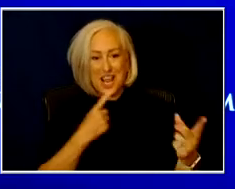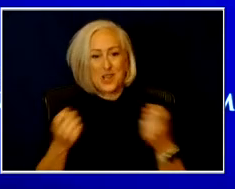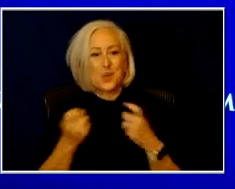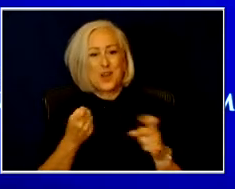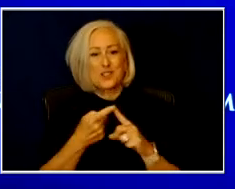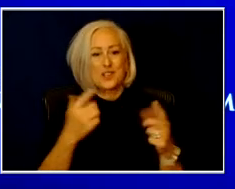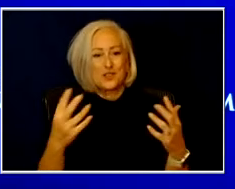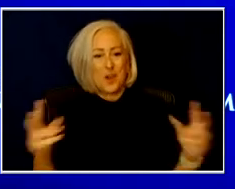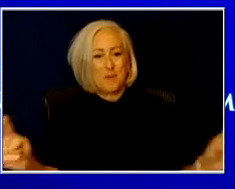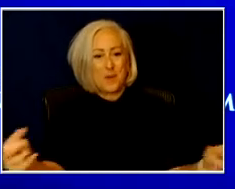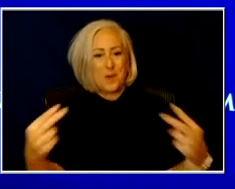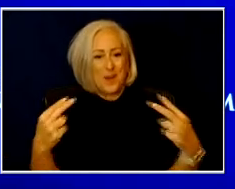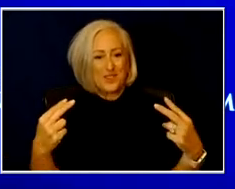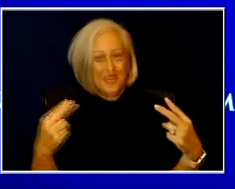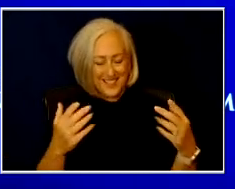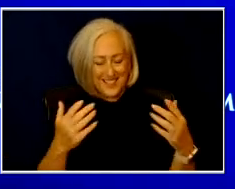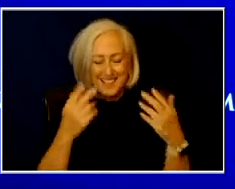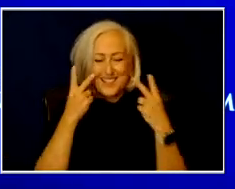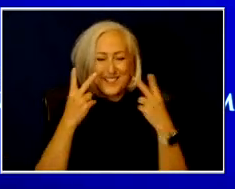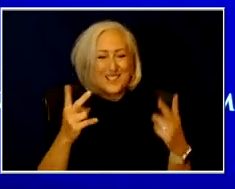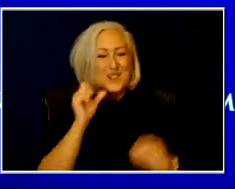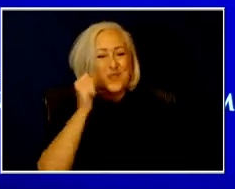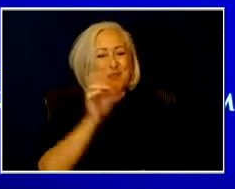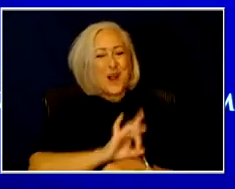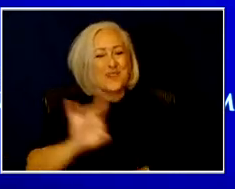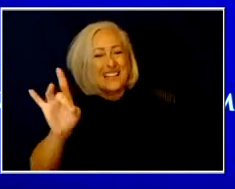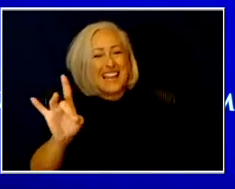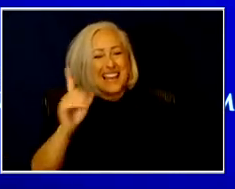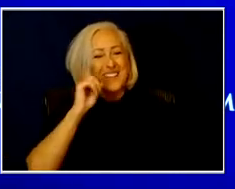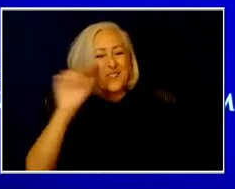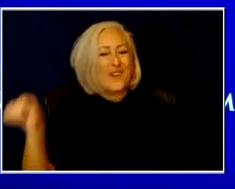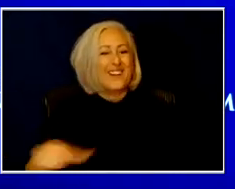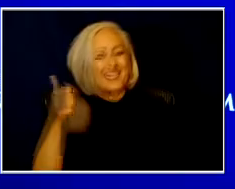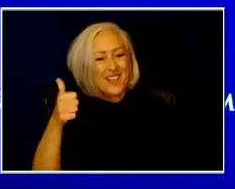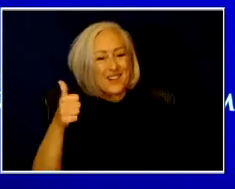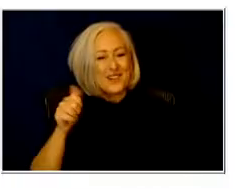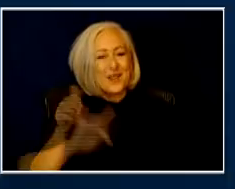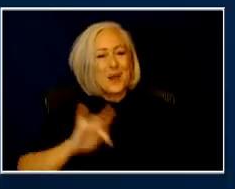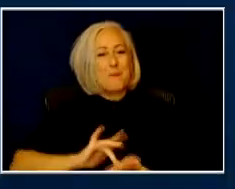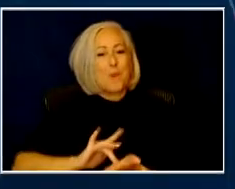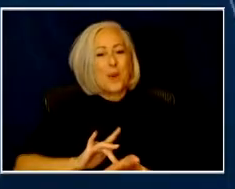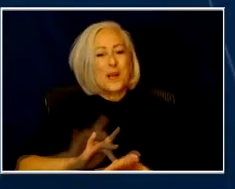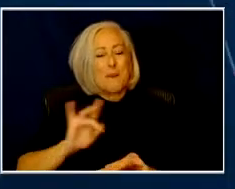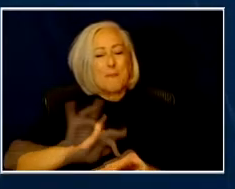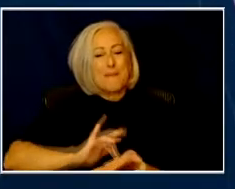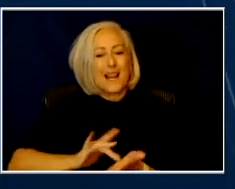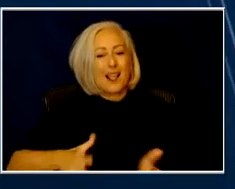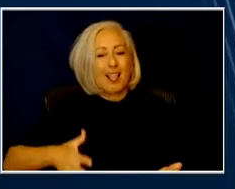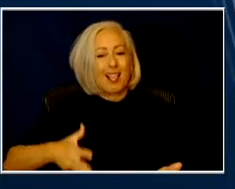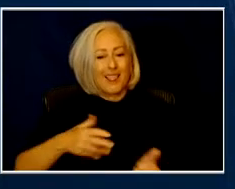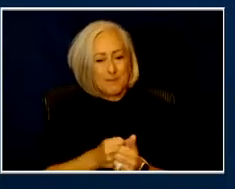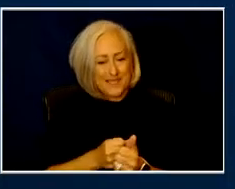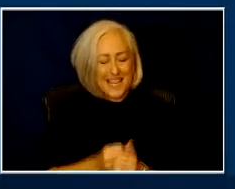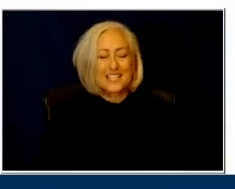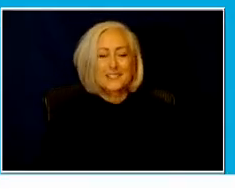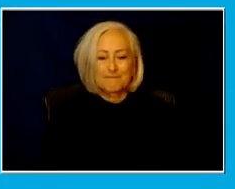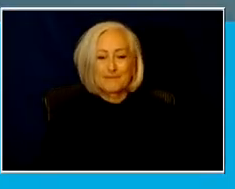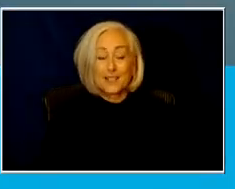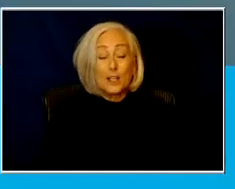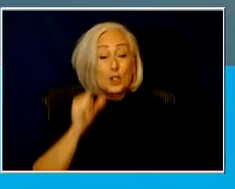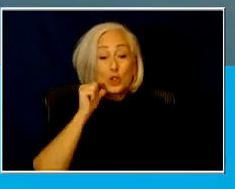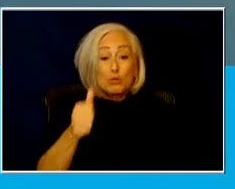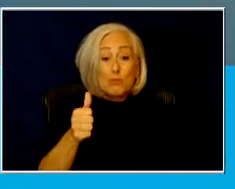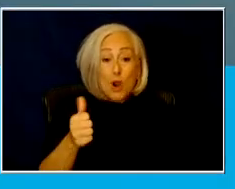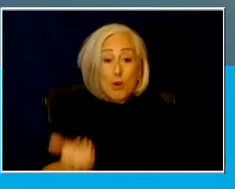want to see you back here tomorrow at eight so we'll see you back here for another edition of the morning Medical Update have a great day coming up tomorrow on the morning Medical Update